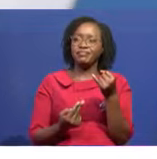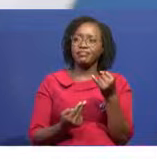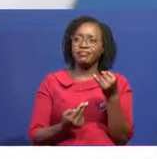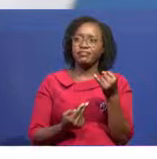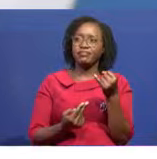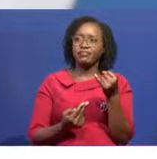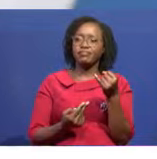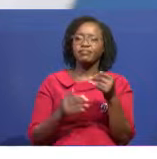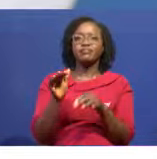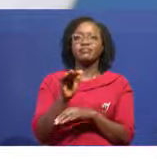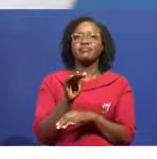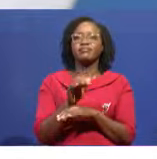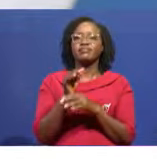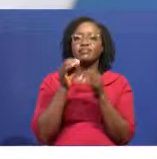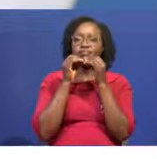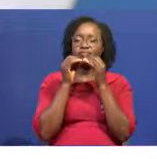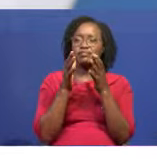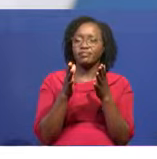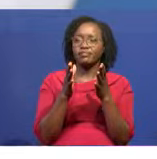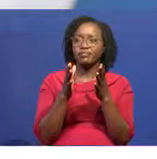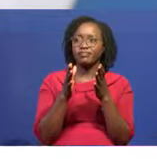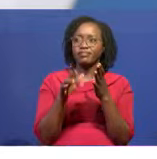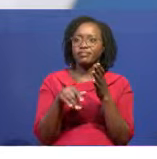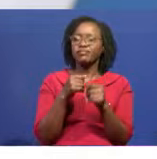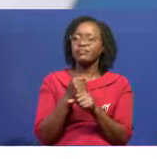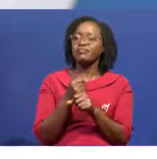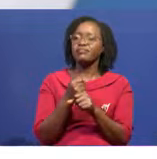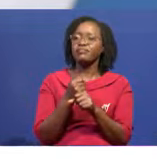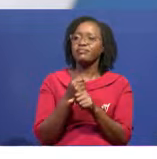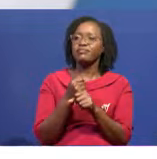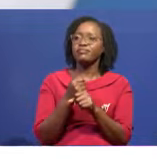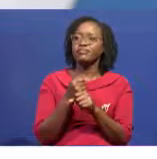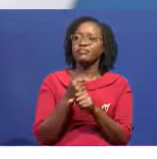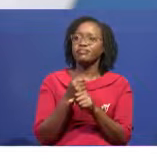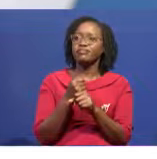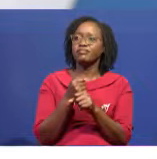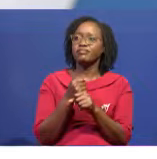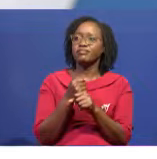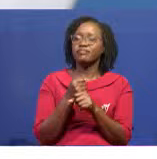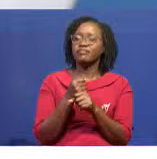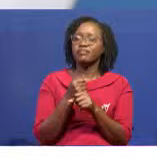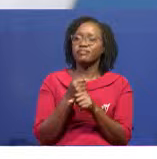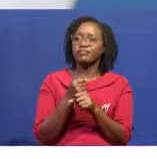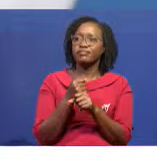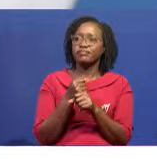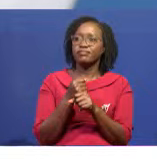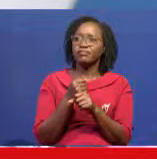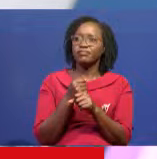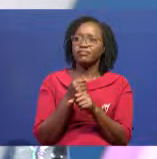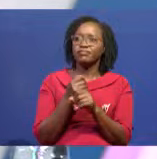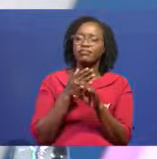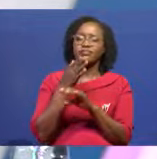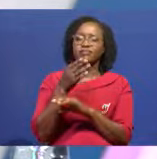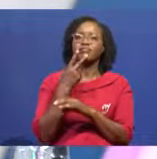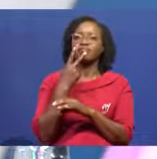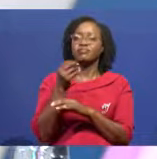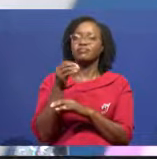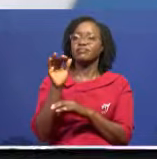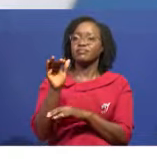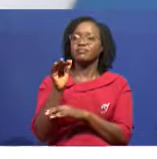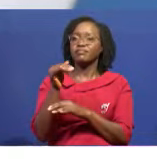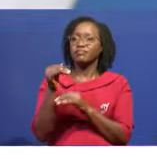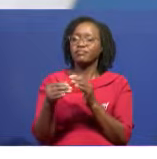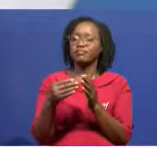the requests for information. This year alone, last year alone, we had over 200 requests by the